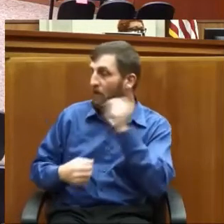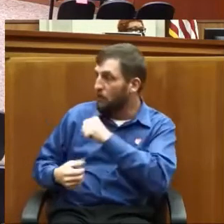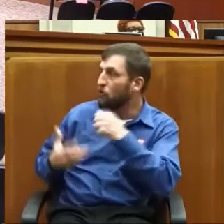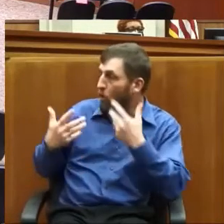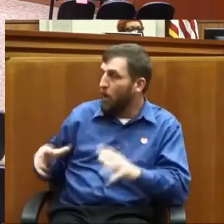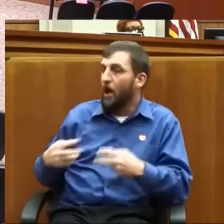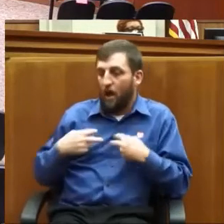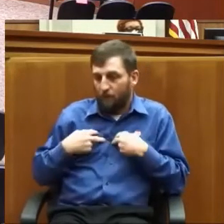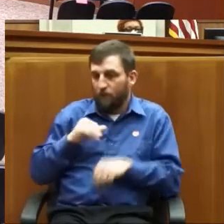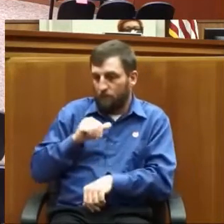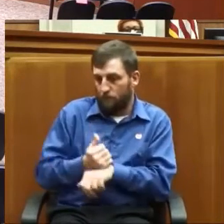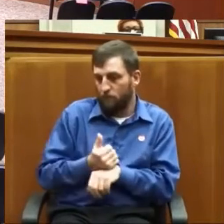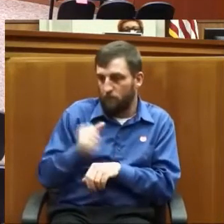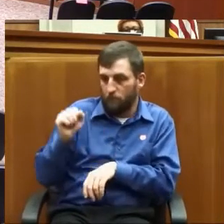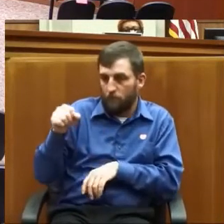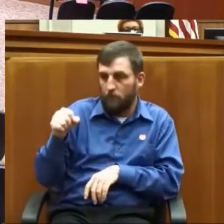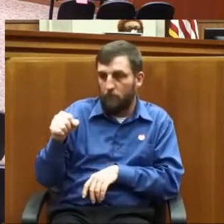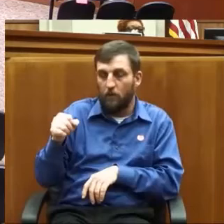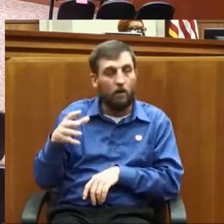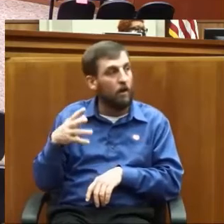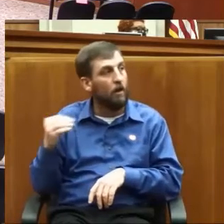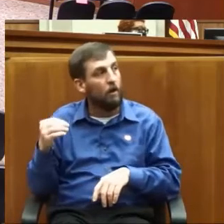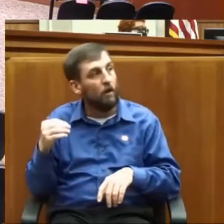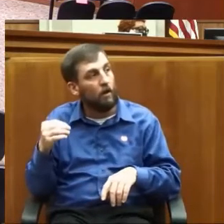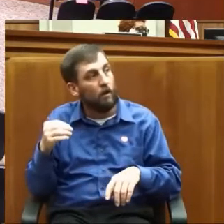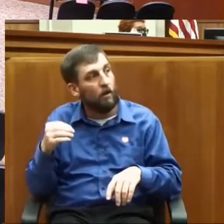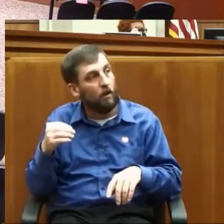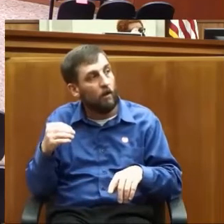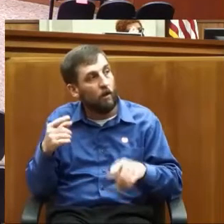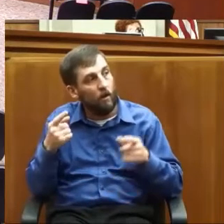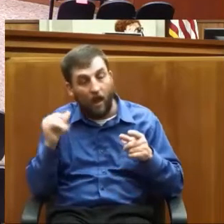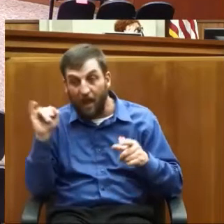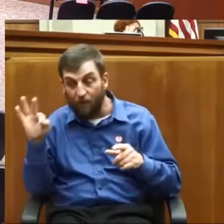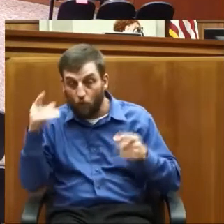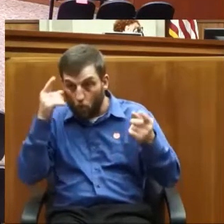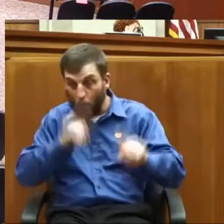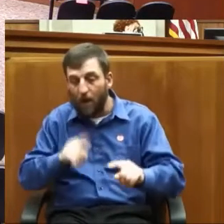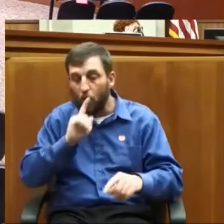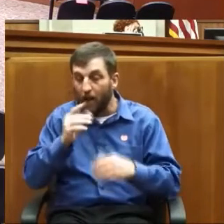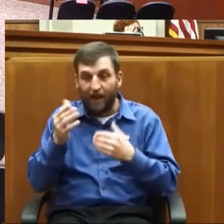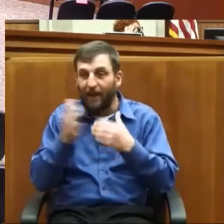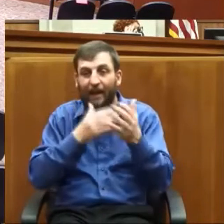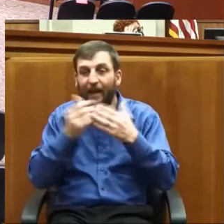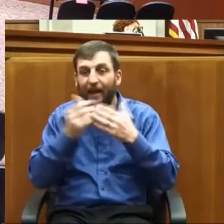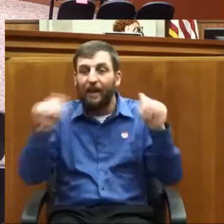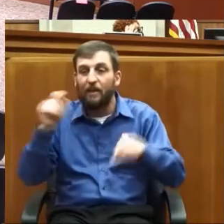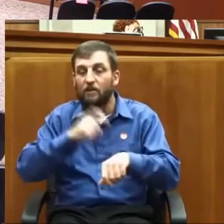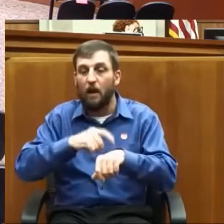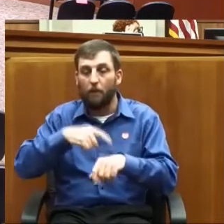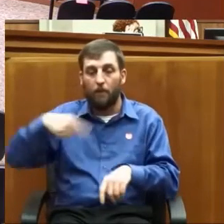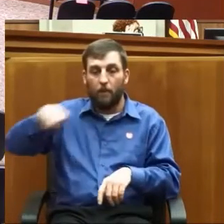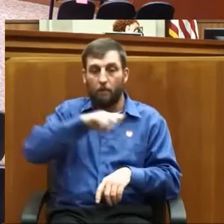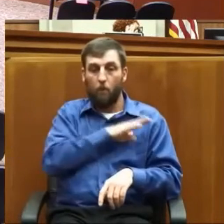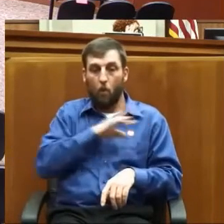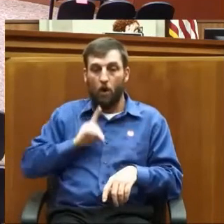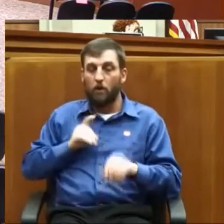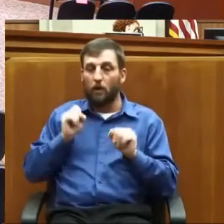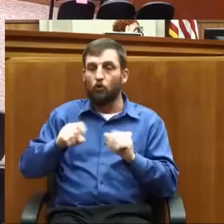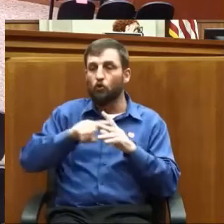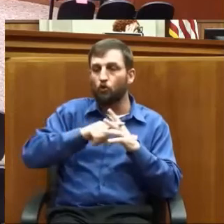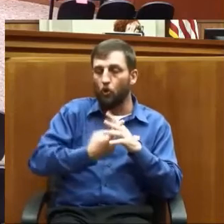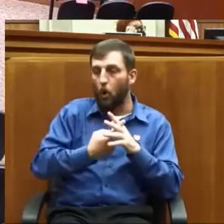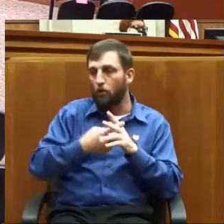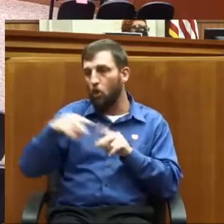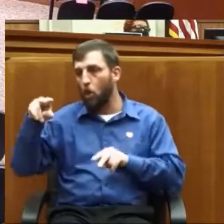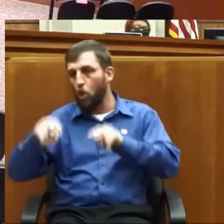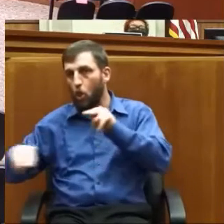we already have that in place. But at year 3, and again, certainly at any time, with this board can start looking at